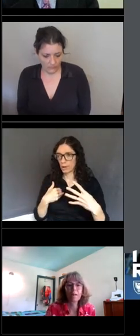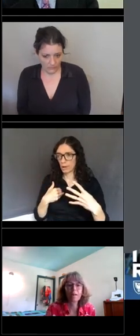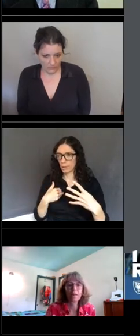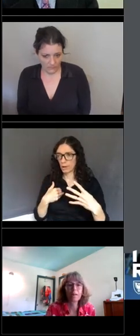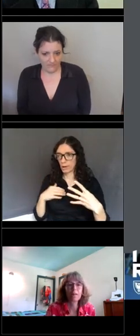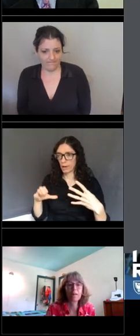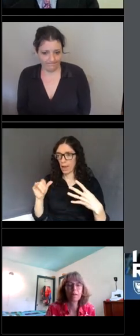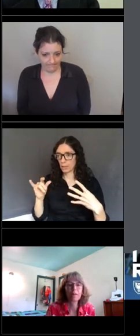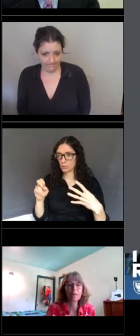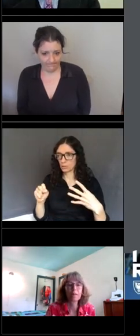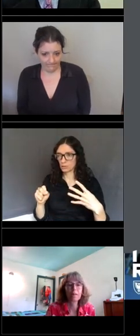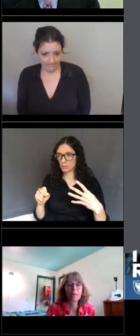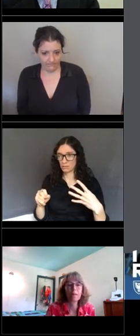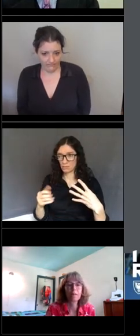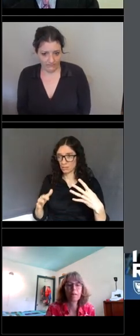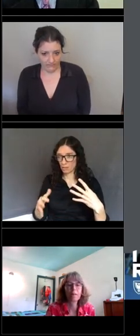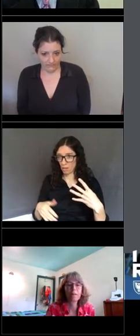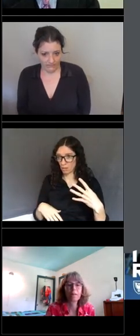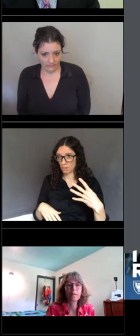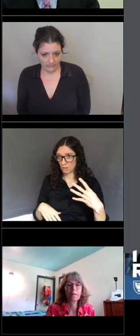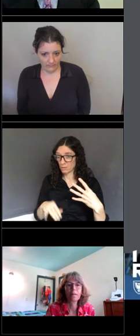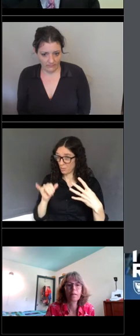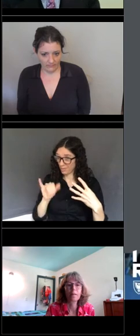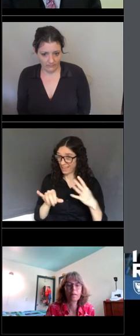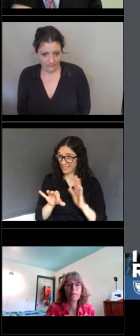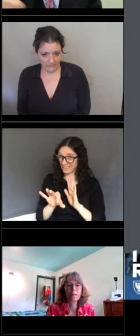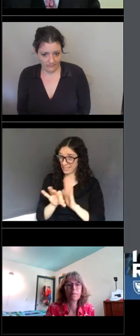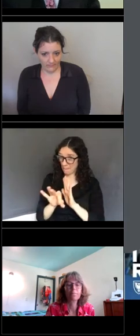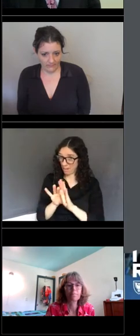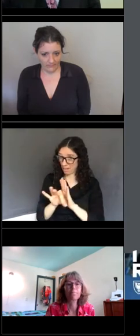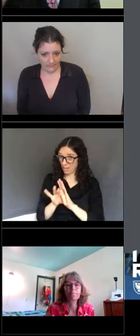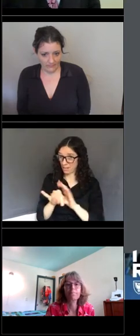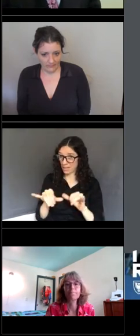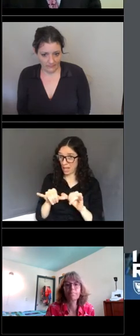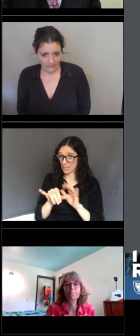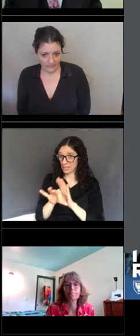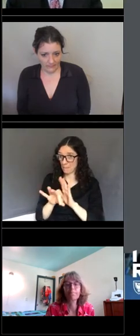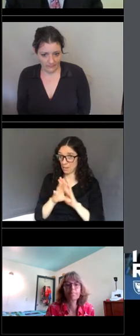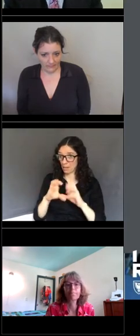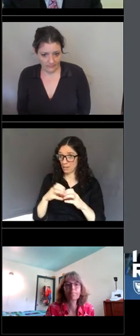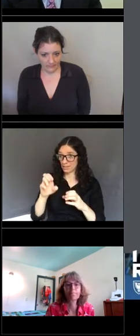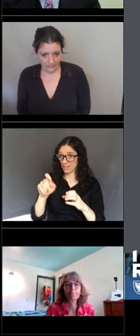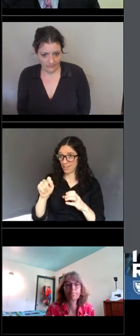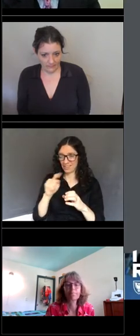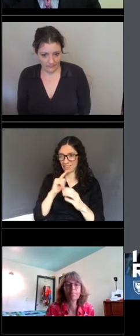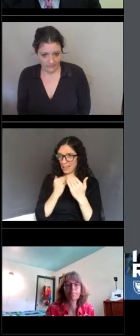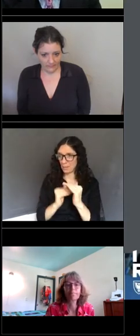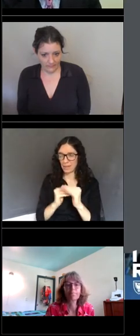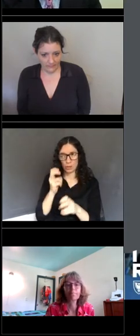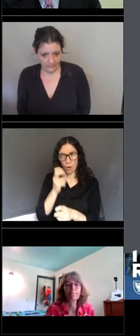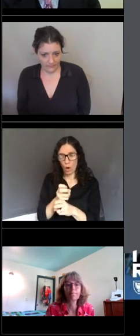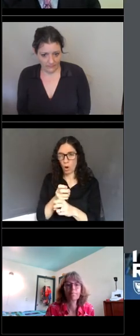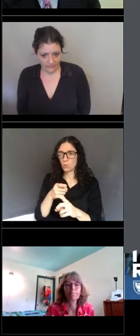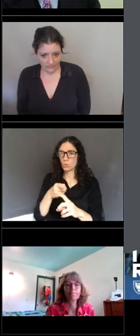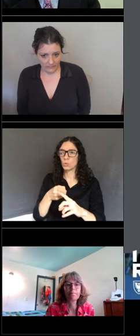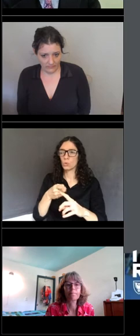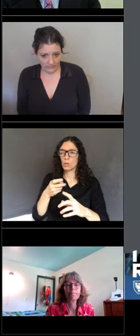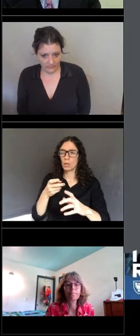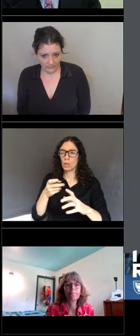of sample set, it's hard to pull out any trends that may be seen,